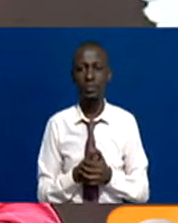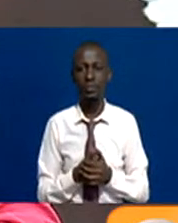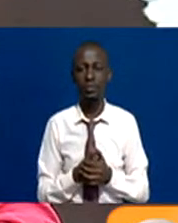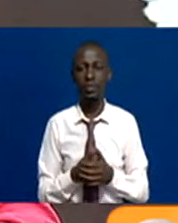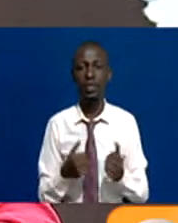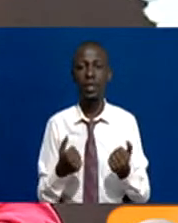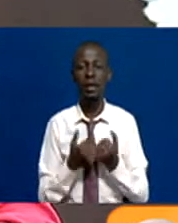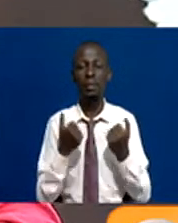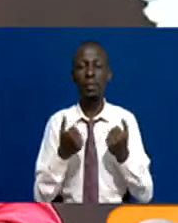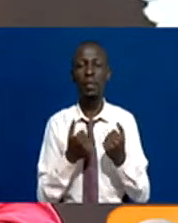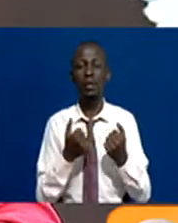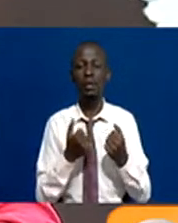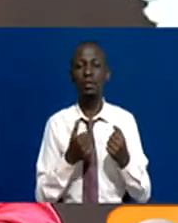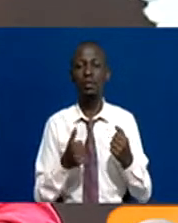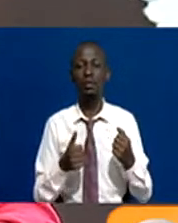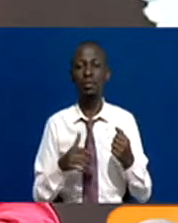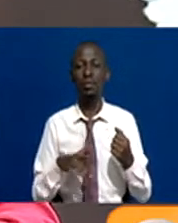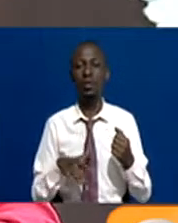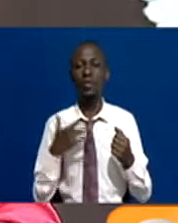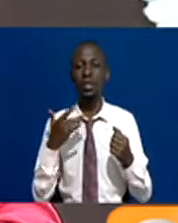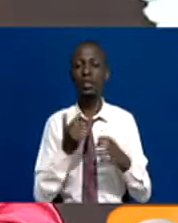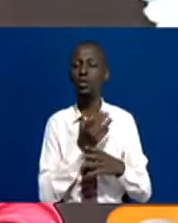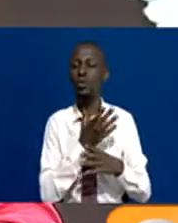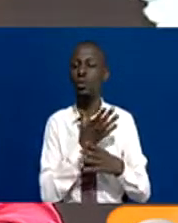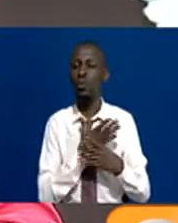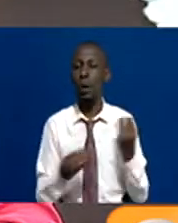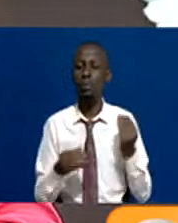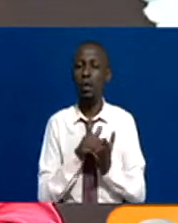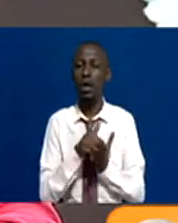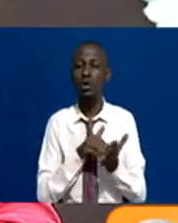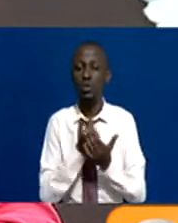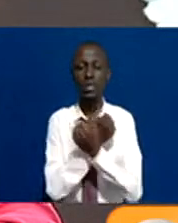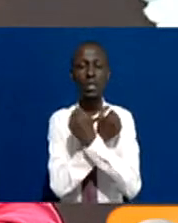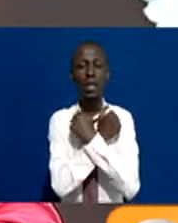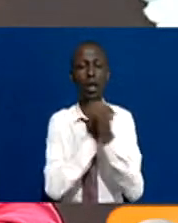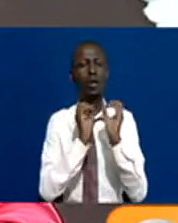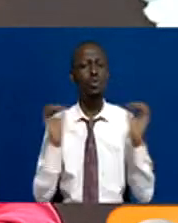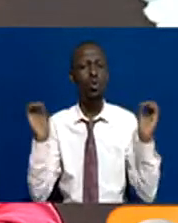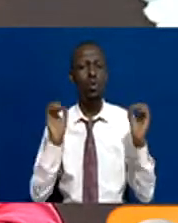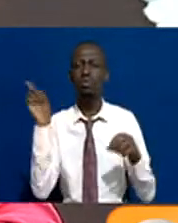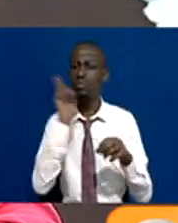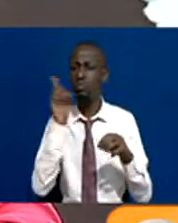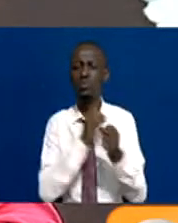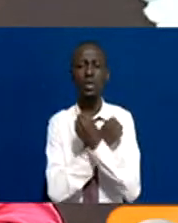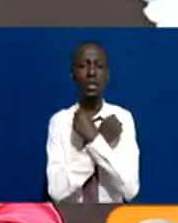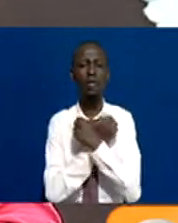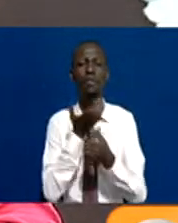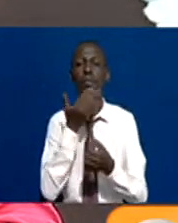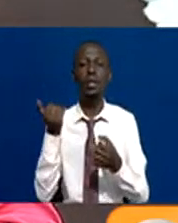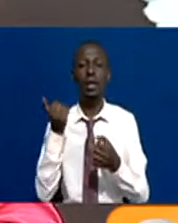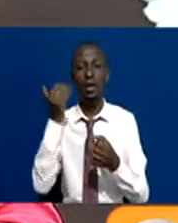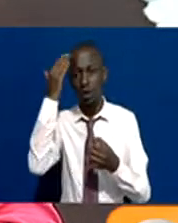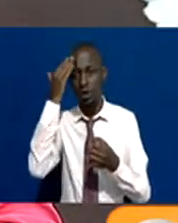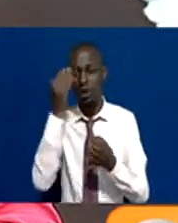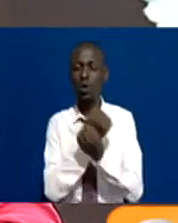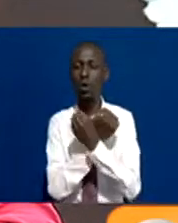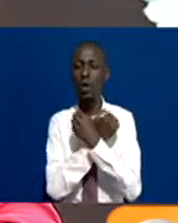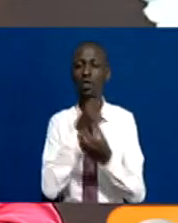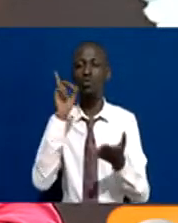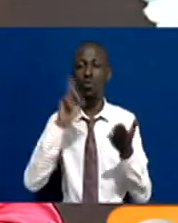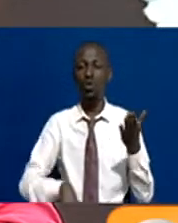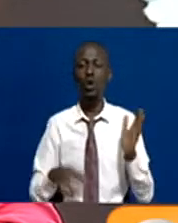love. It's toxic love, and we need to learn to differentiate between what love is and what toxic love